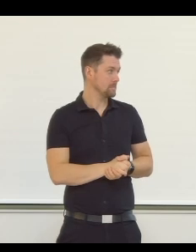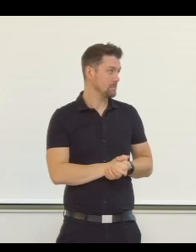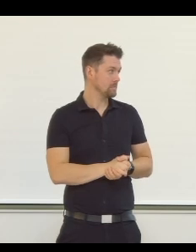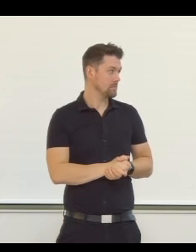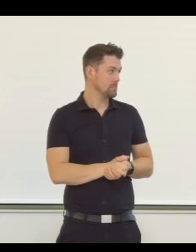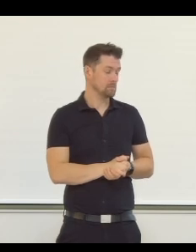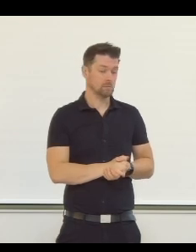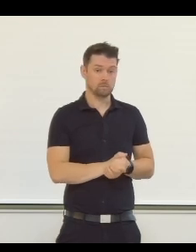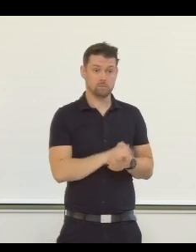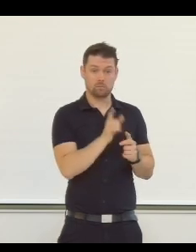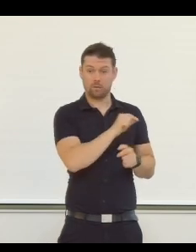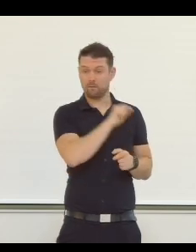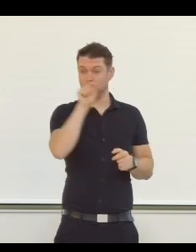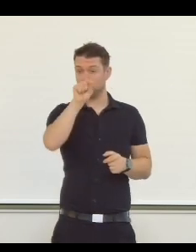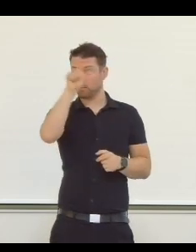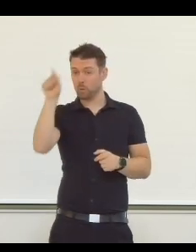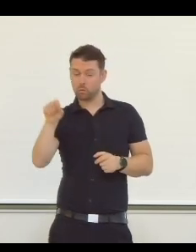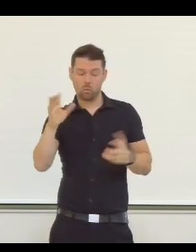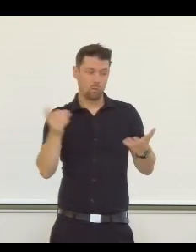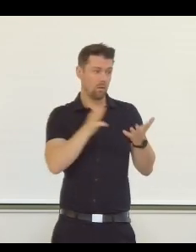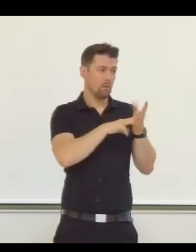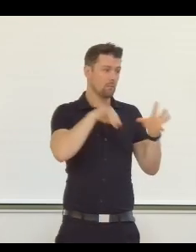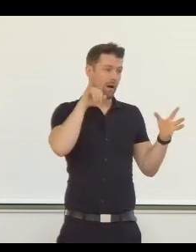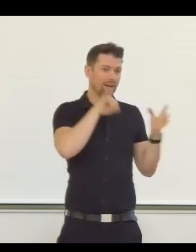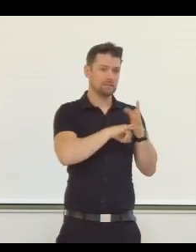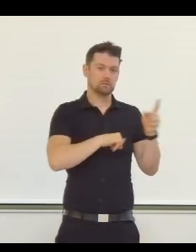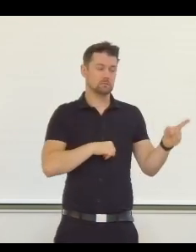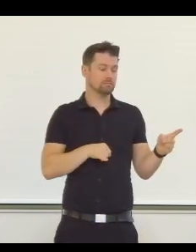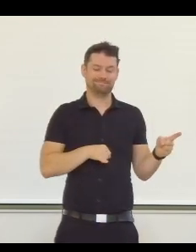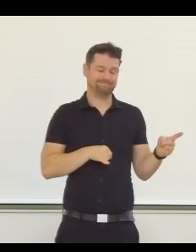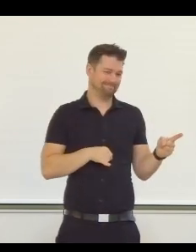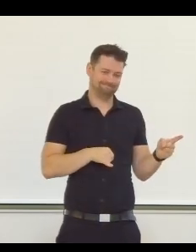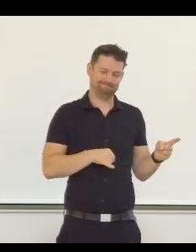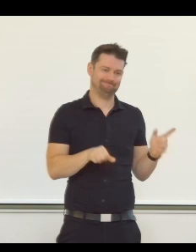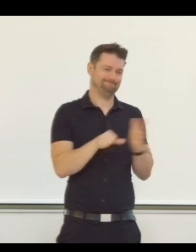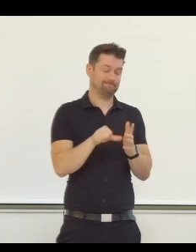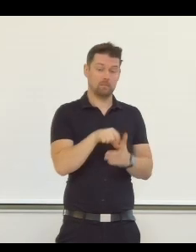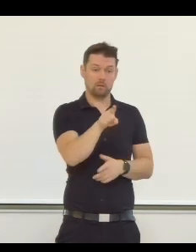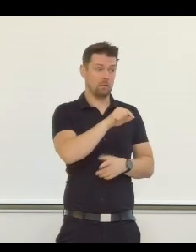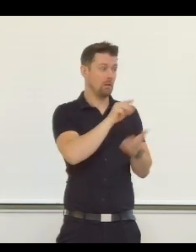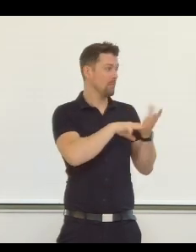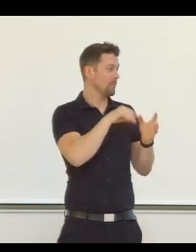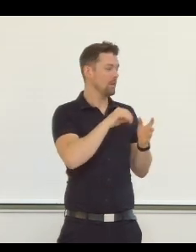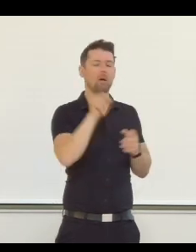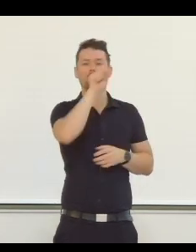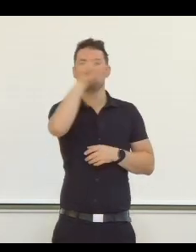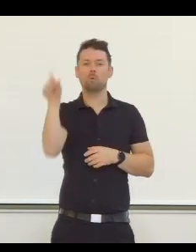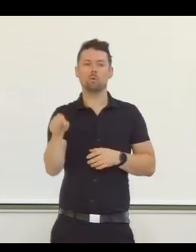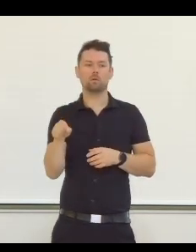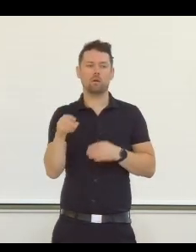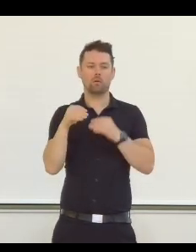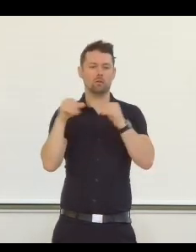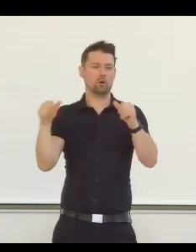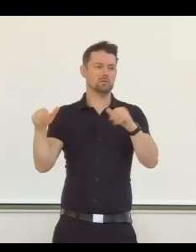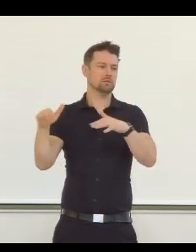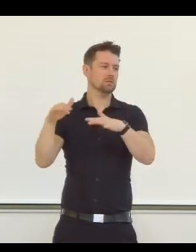If you go to the moon or even on Mars, you don't have that luxury, and especially on Mars. So on the moon, the dust is just awful.